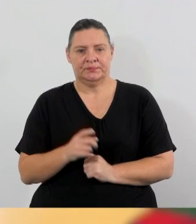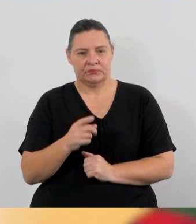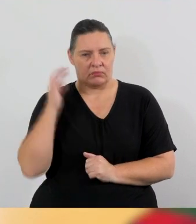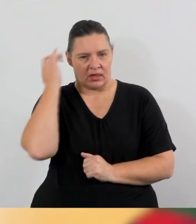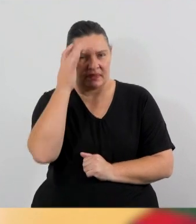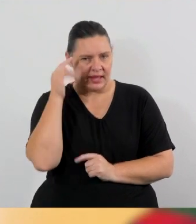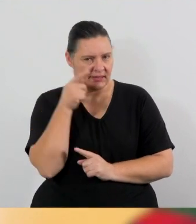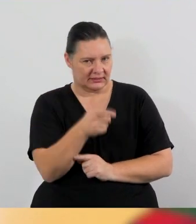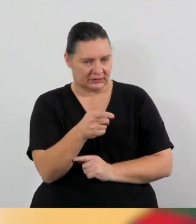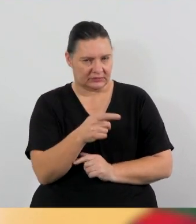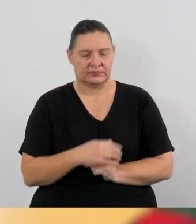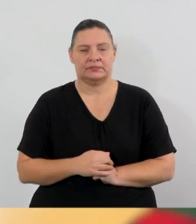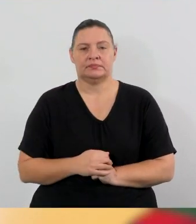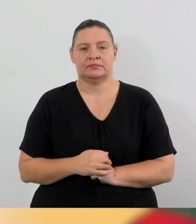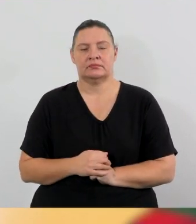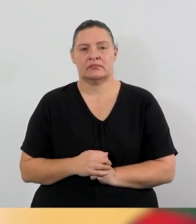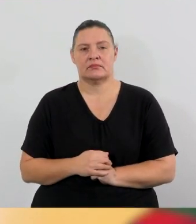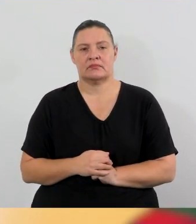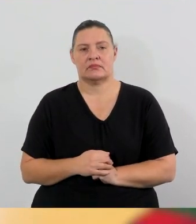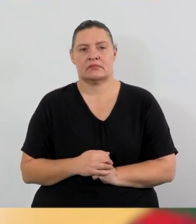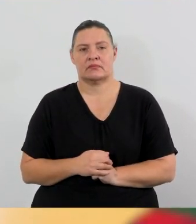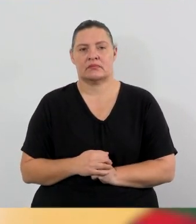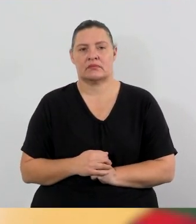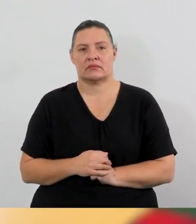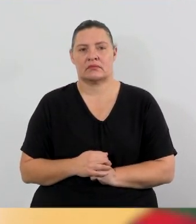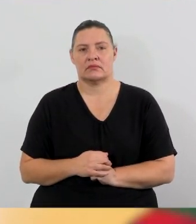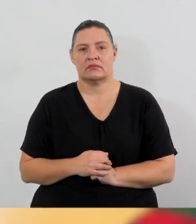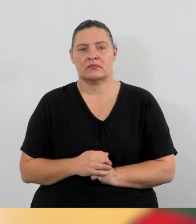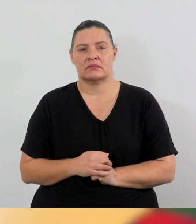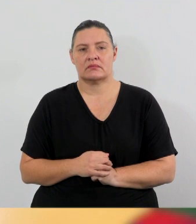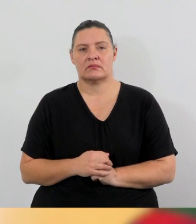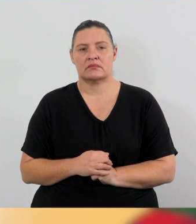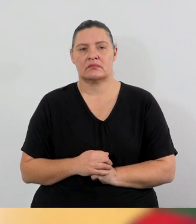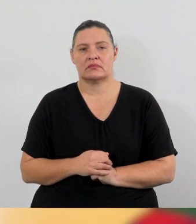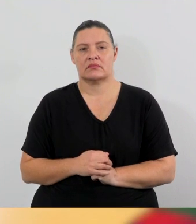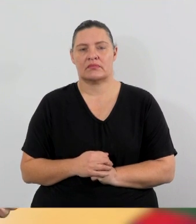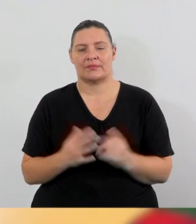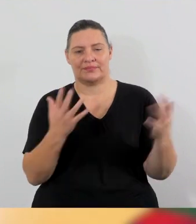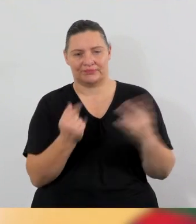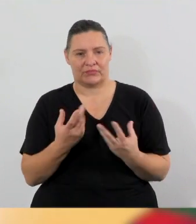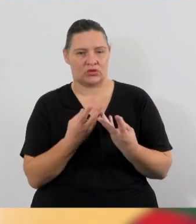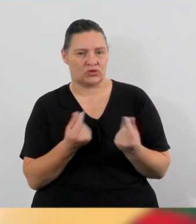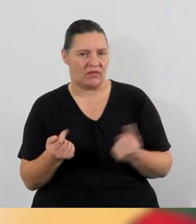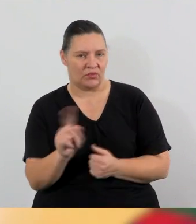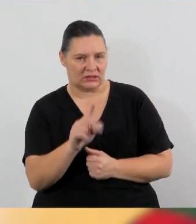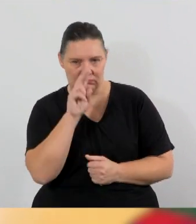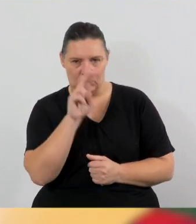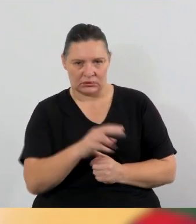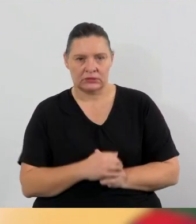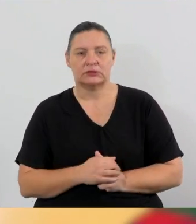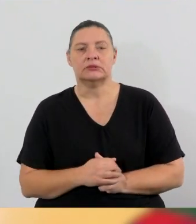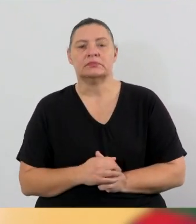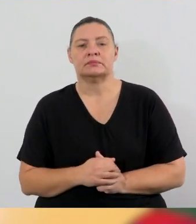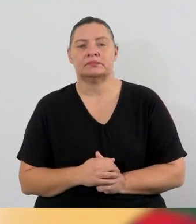While you are thinking about that, we are swiftly going to work out the solution or look at